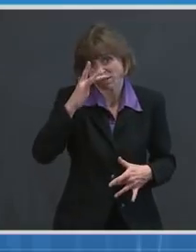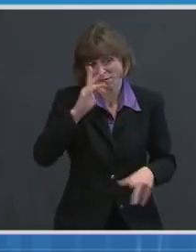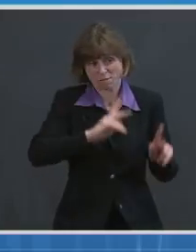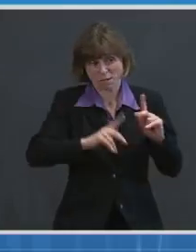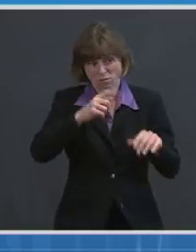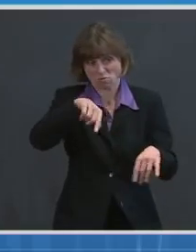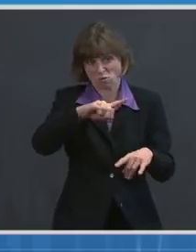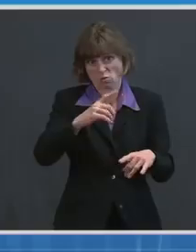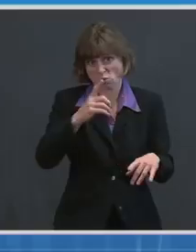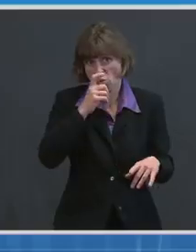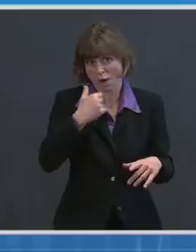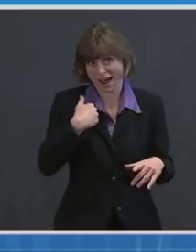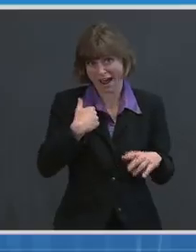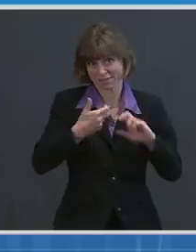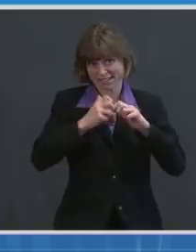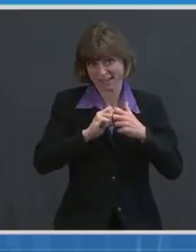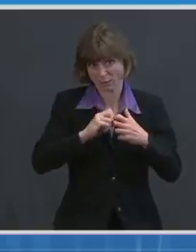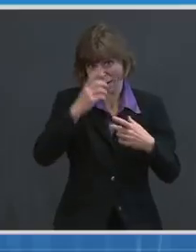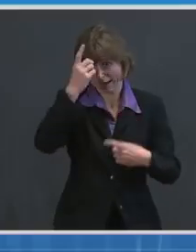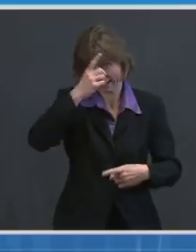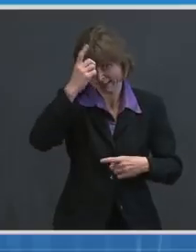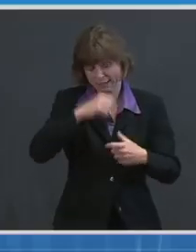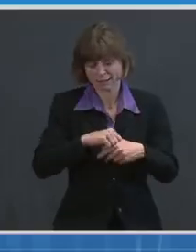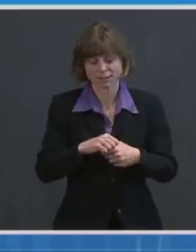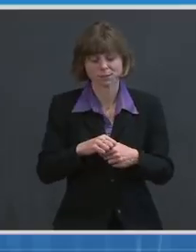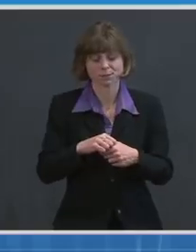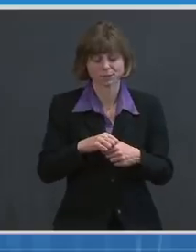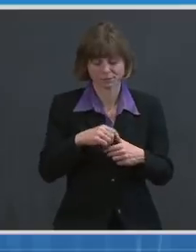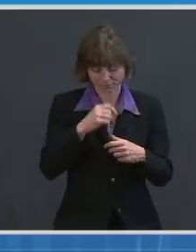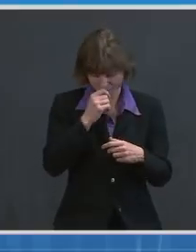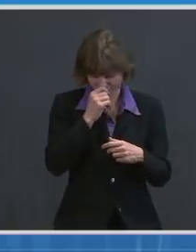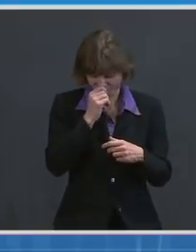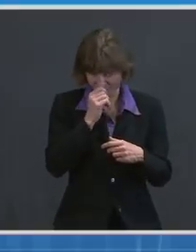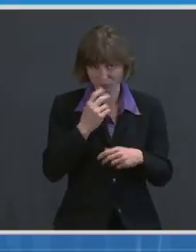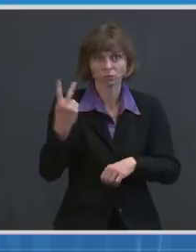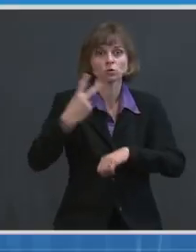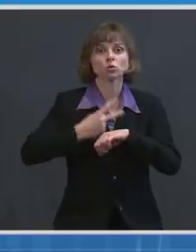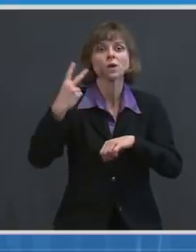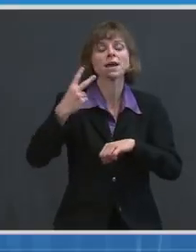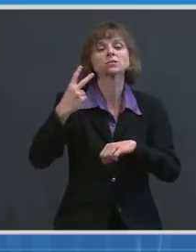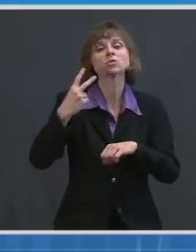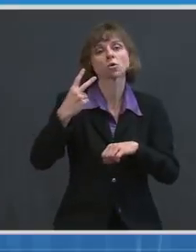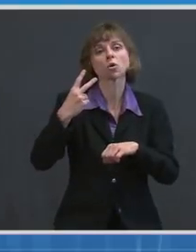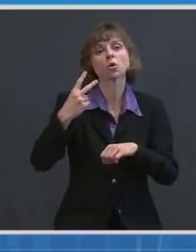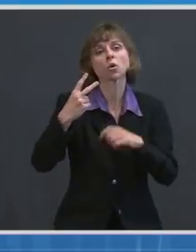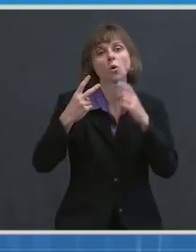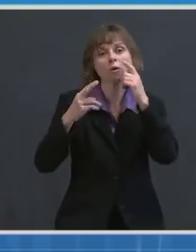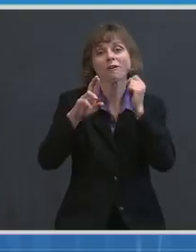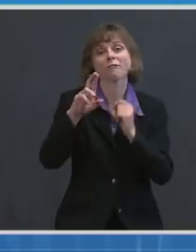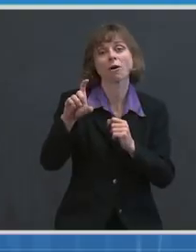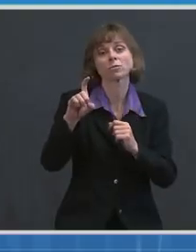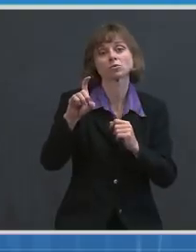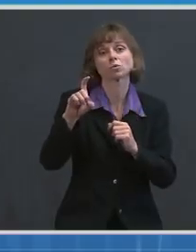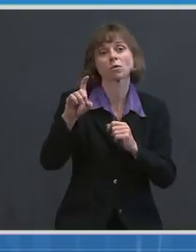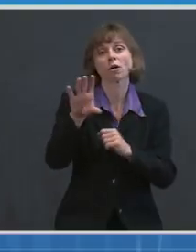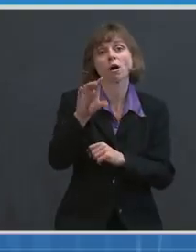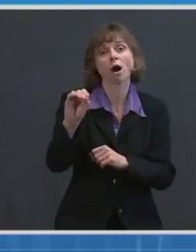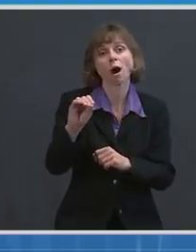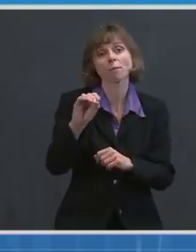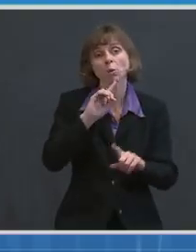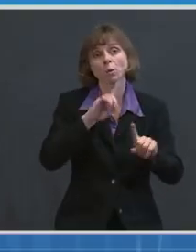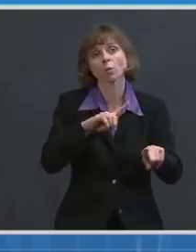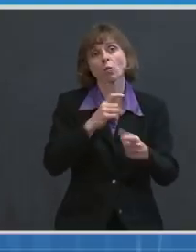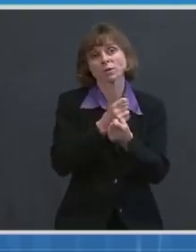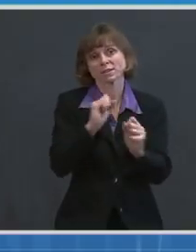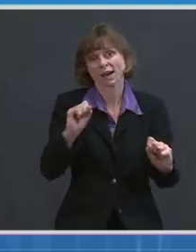disease. Just 2 days ago, Atea Pharmaceuticals reported favorable safety and pharmacokinetic